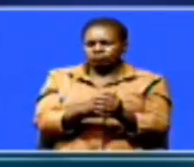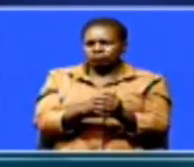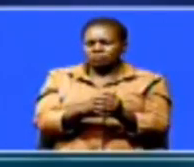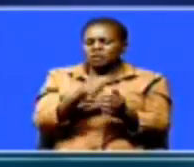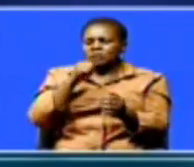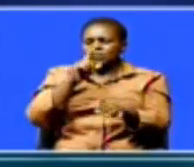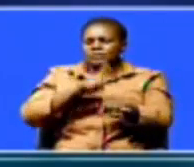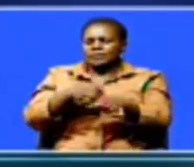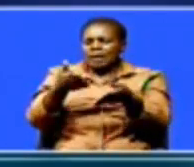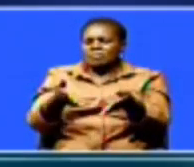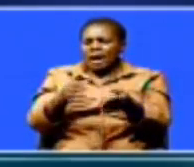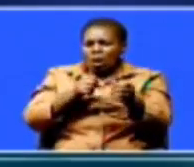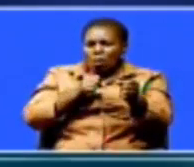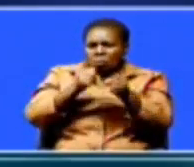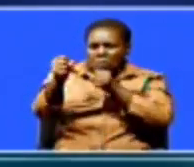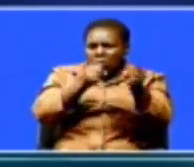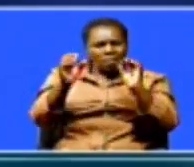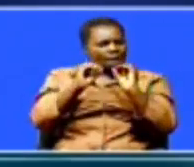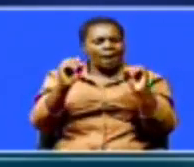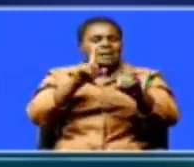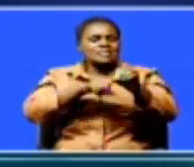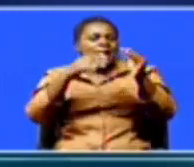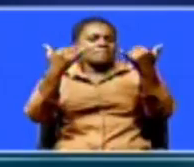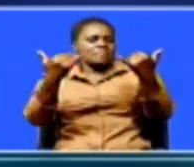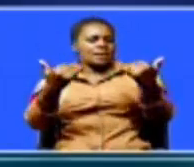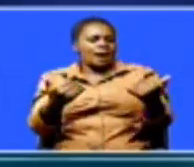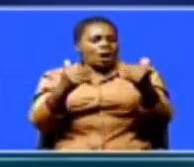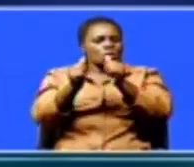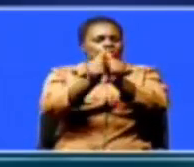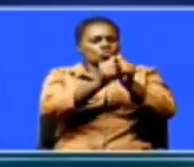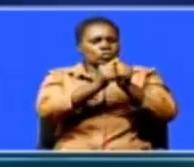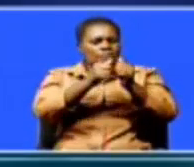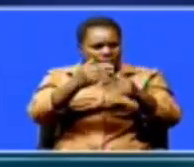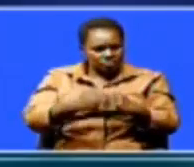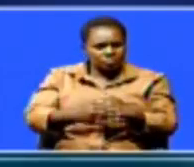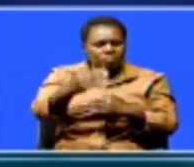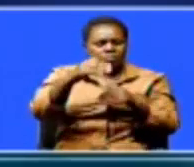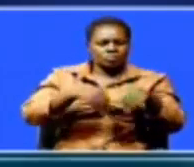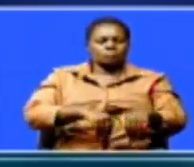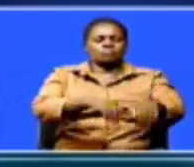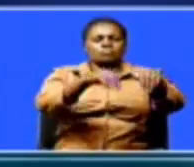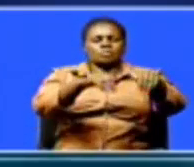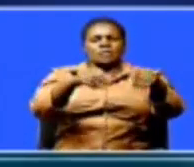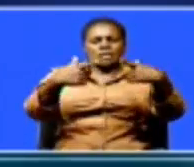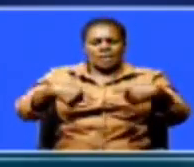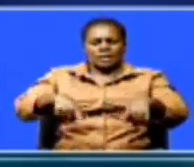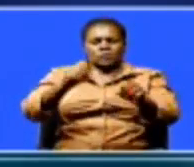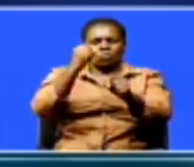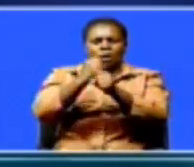a time for scoring punches. This is a time to rally together to move forward. Okay. And therefore, let us